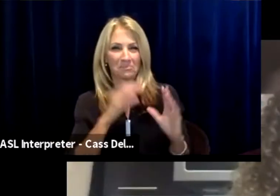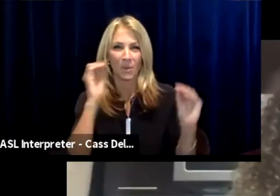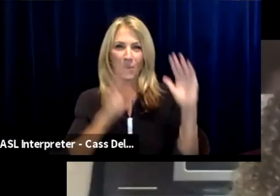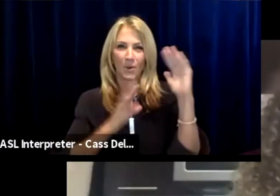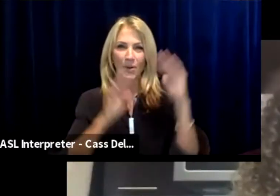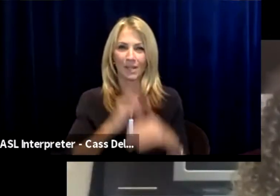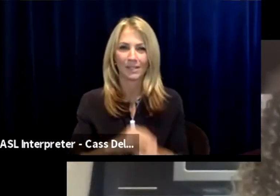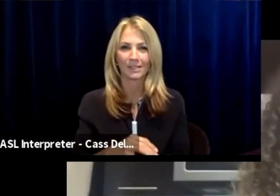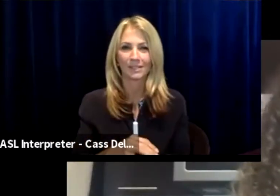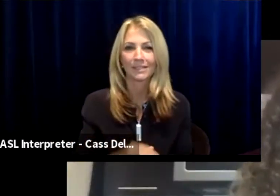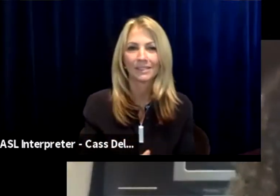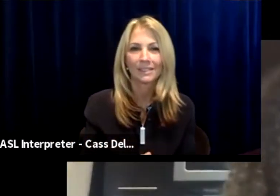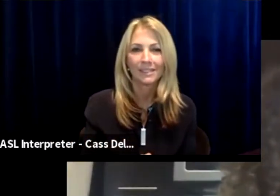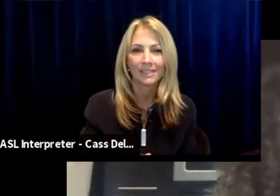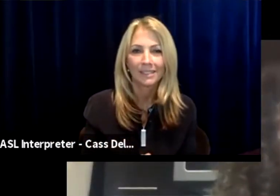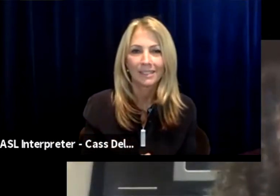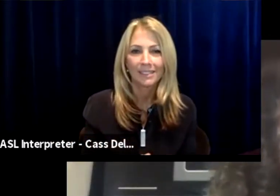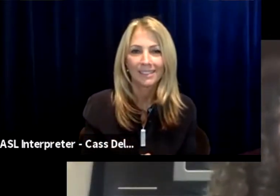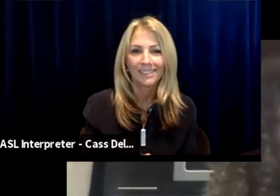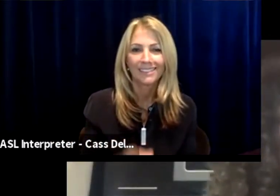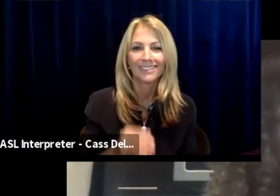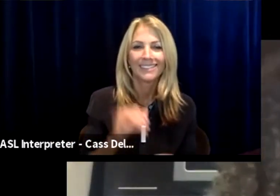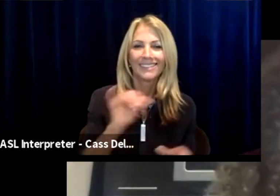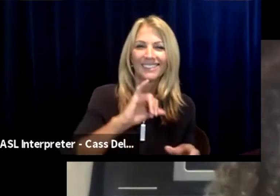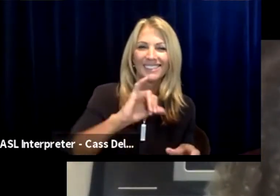my nails done. I can't even grip the balloon.